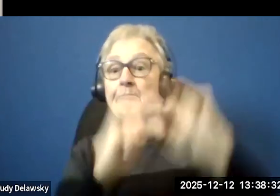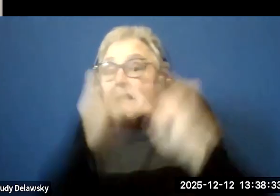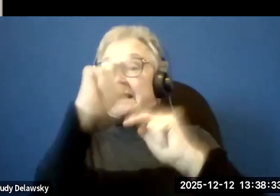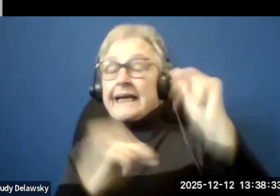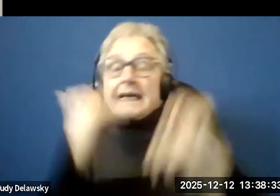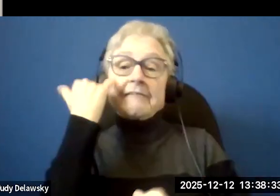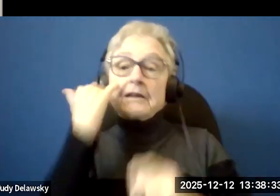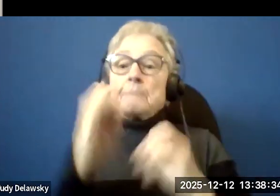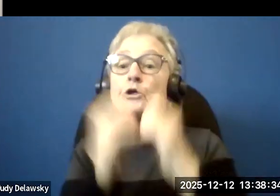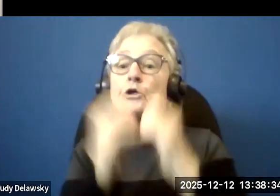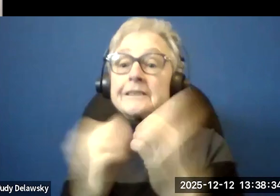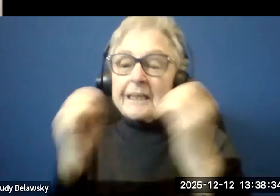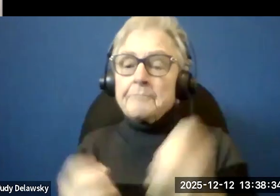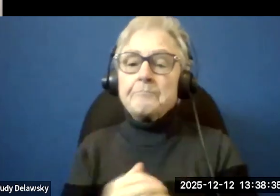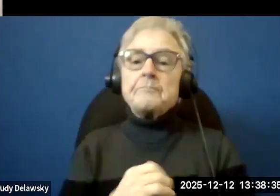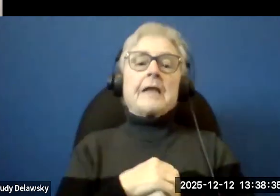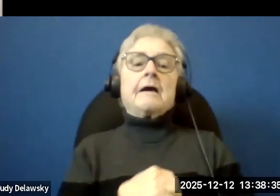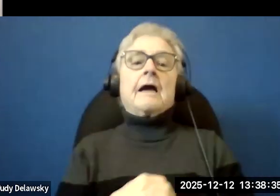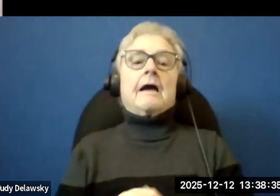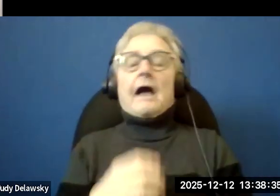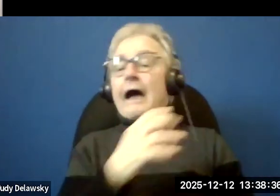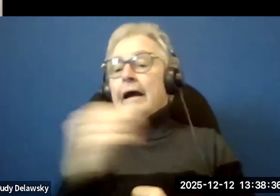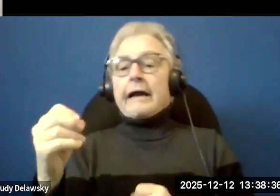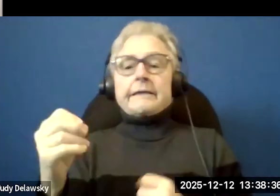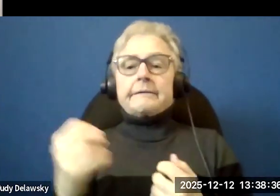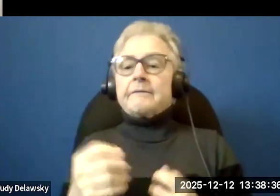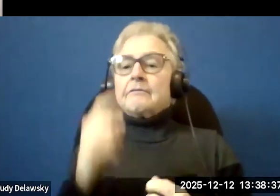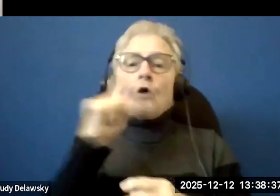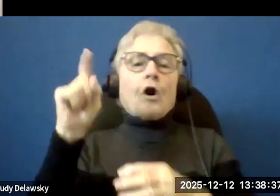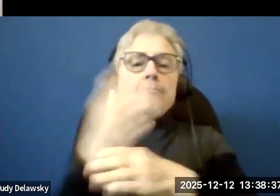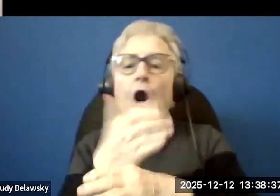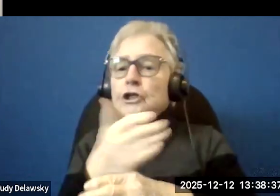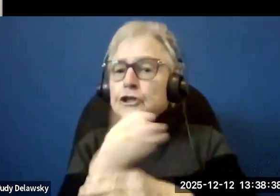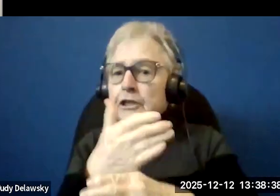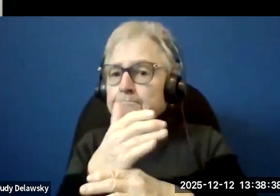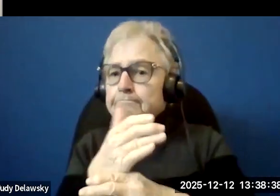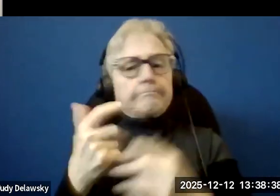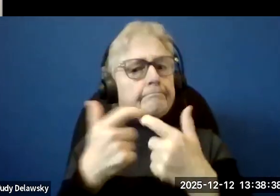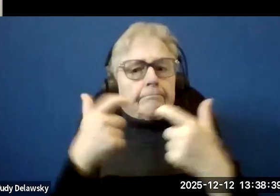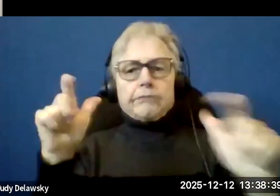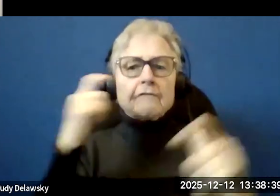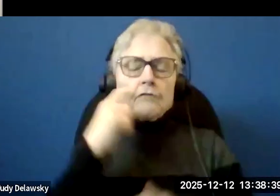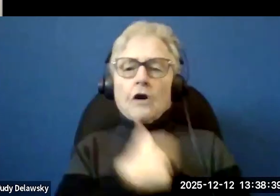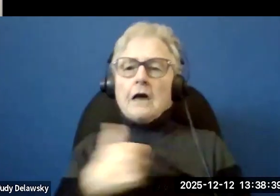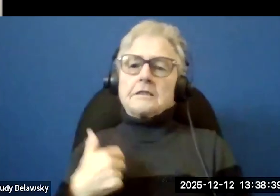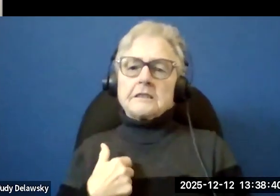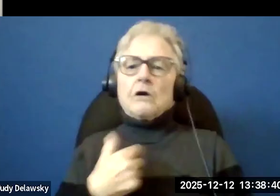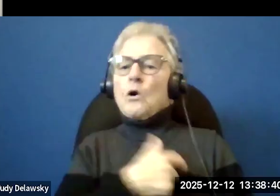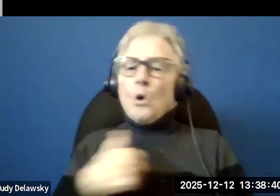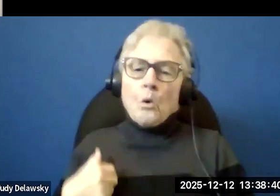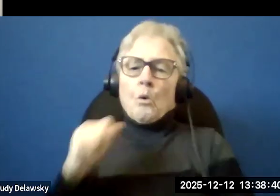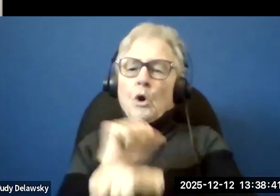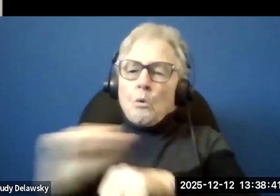highlight just the huge importance for us of partnerships. So we work all year round in trying